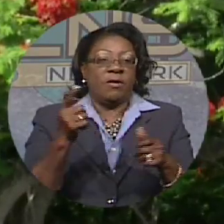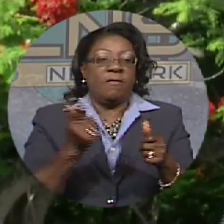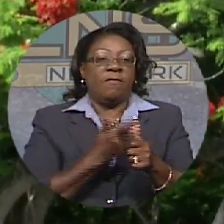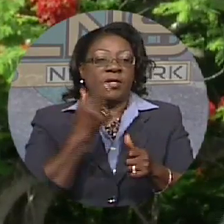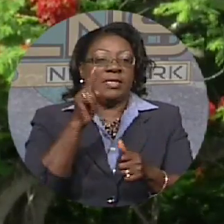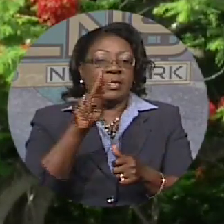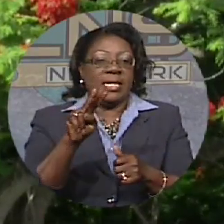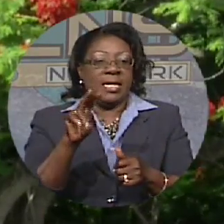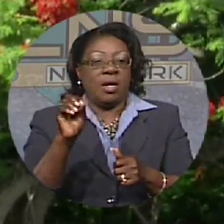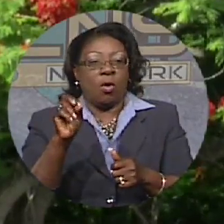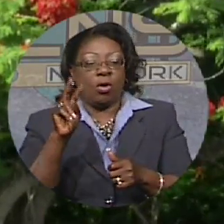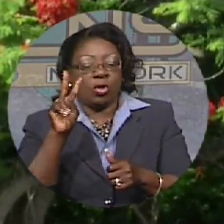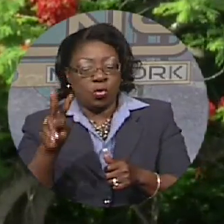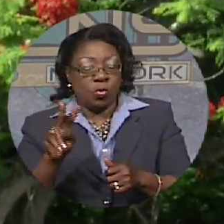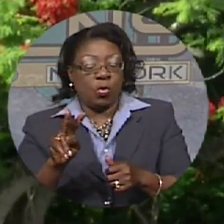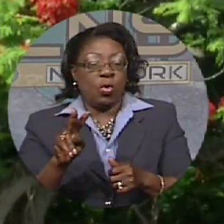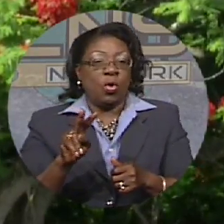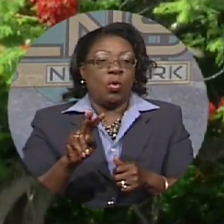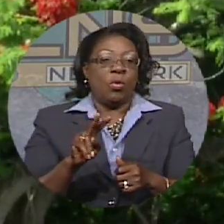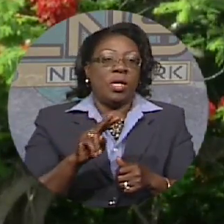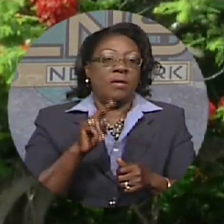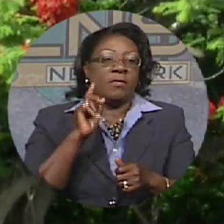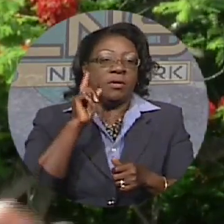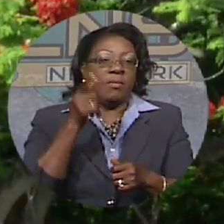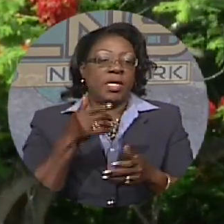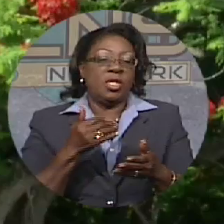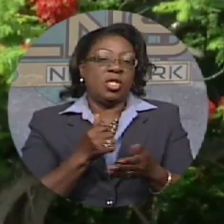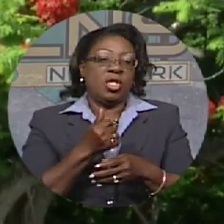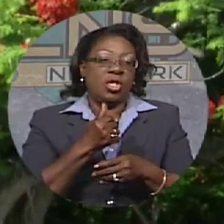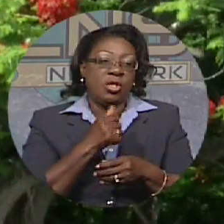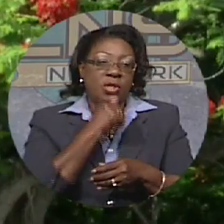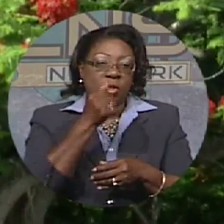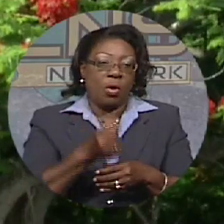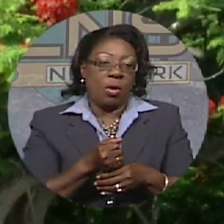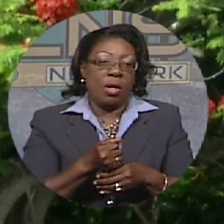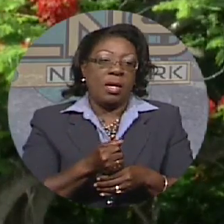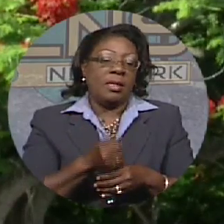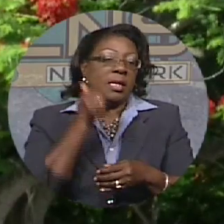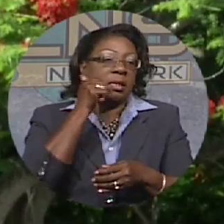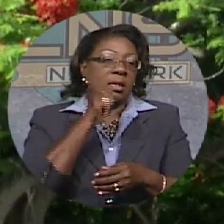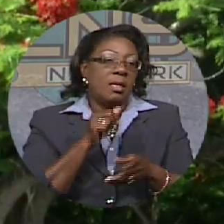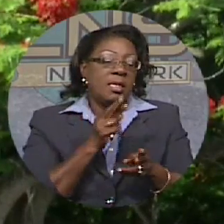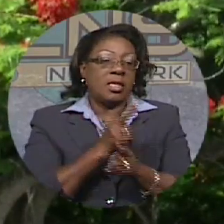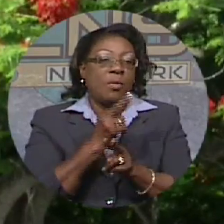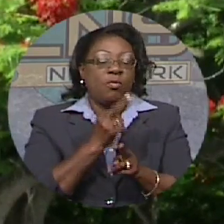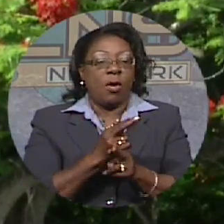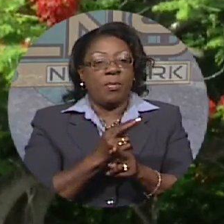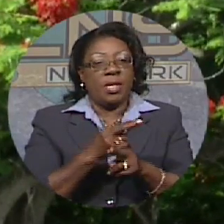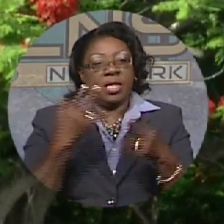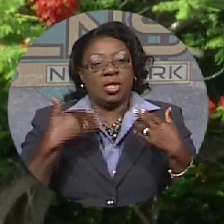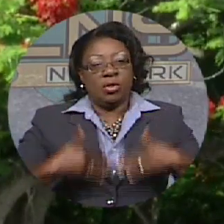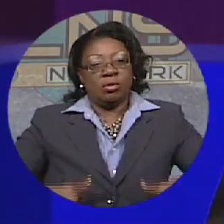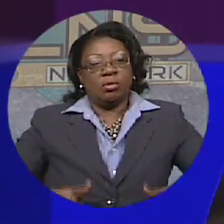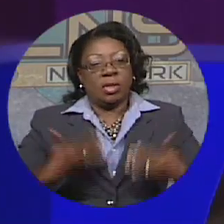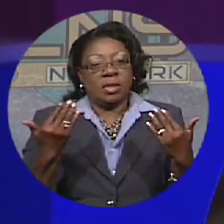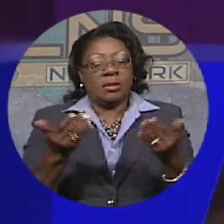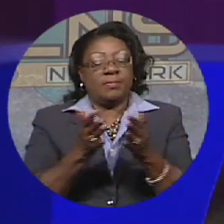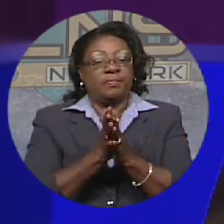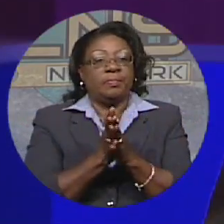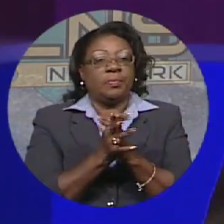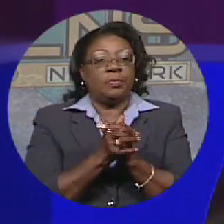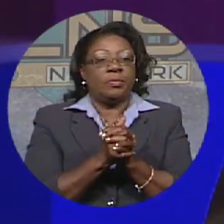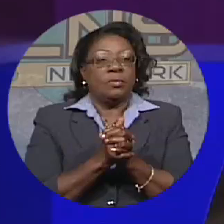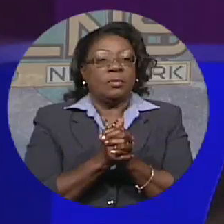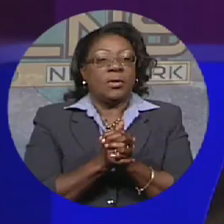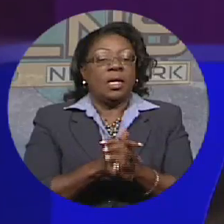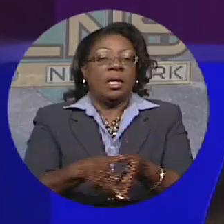groom, properly prepared. You know, we're dealing with a bikini where the girls have to have good facial look, and all these things have to come into place.